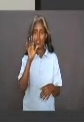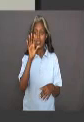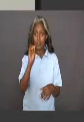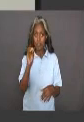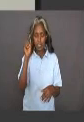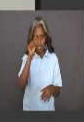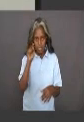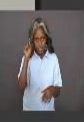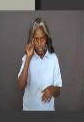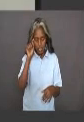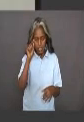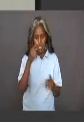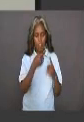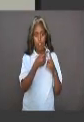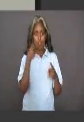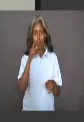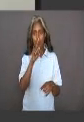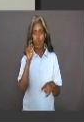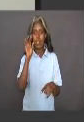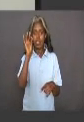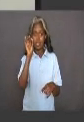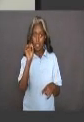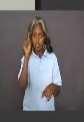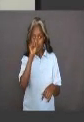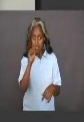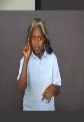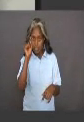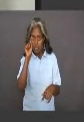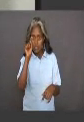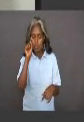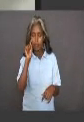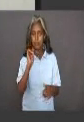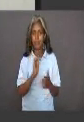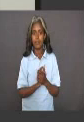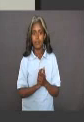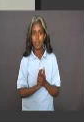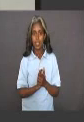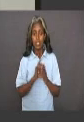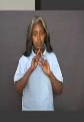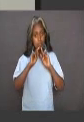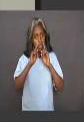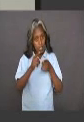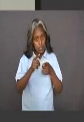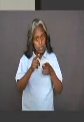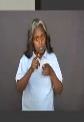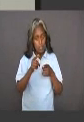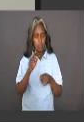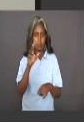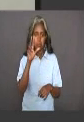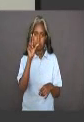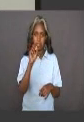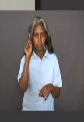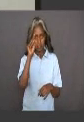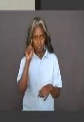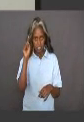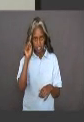degrees from 180 degrees. The answer is 30